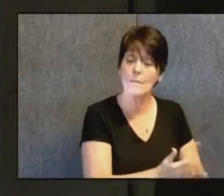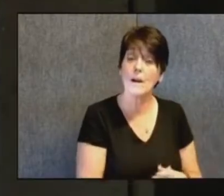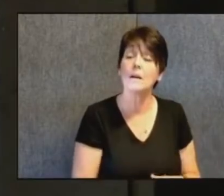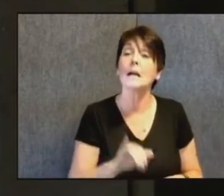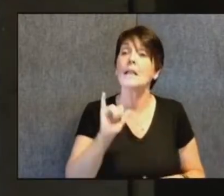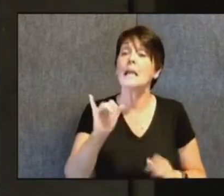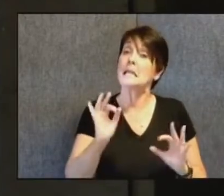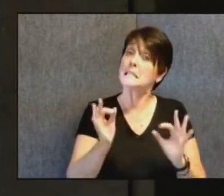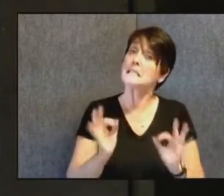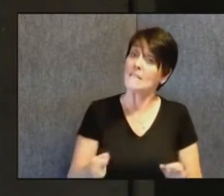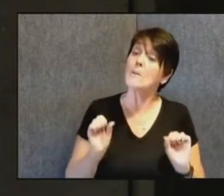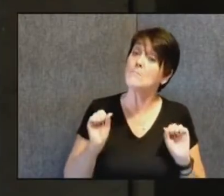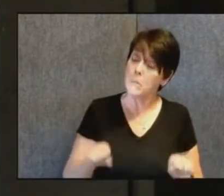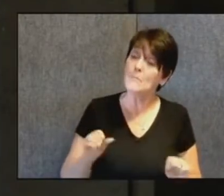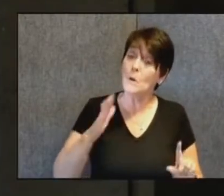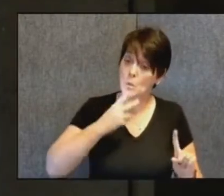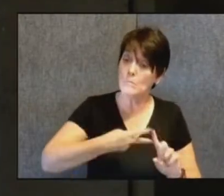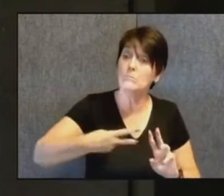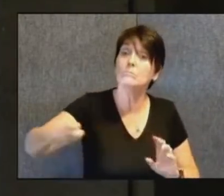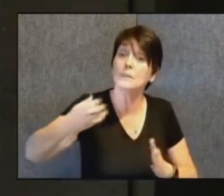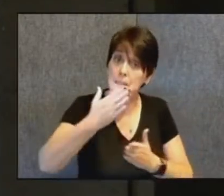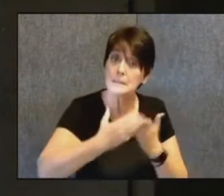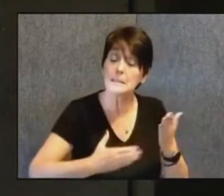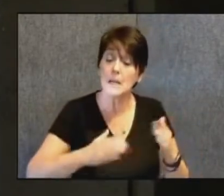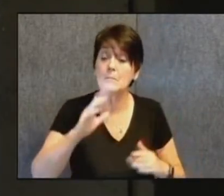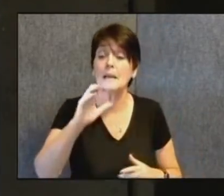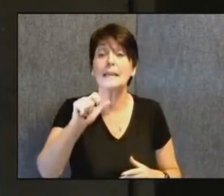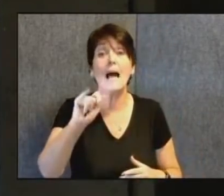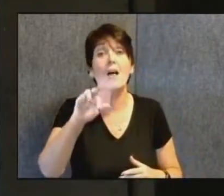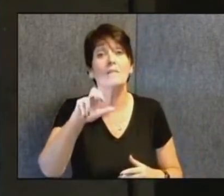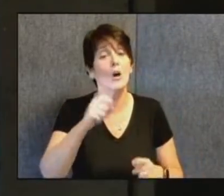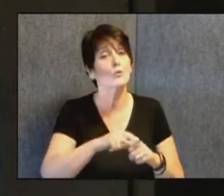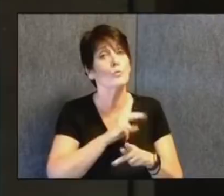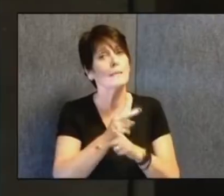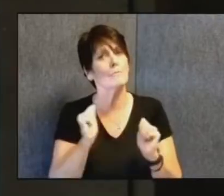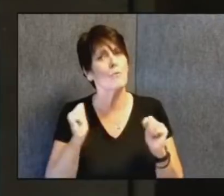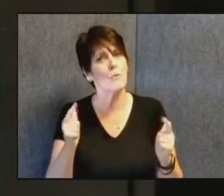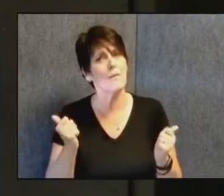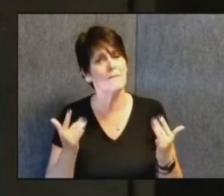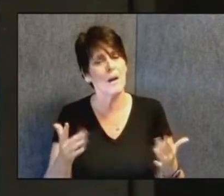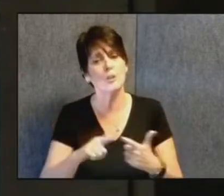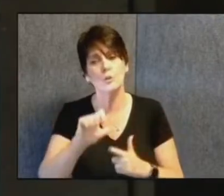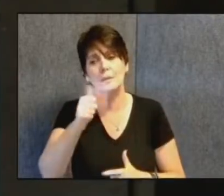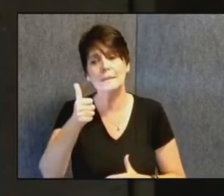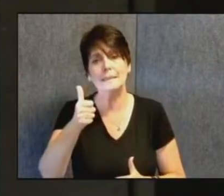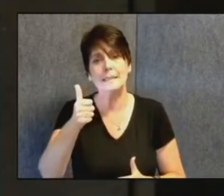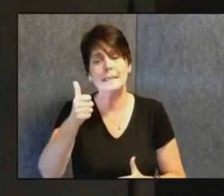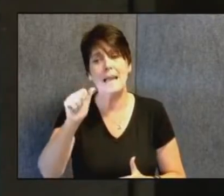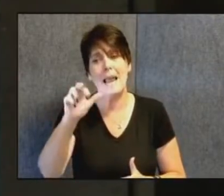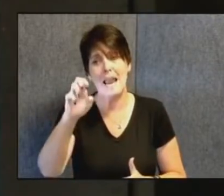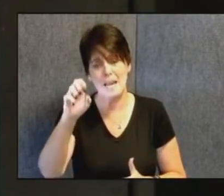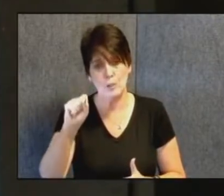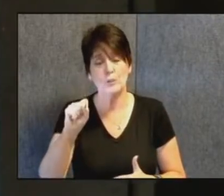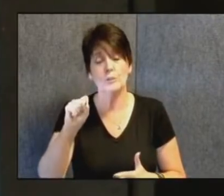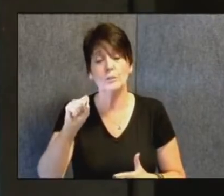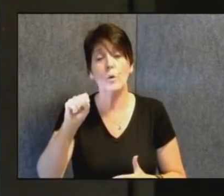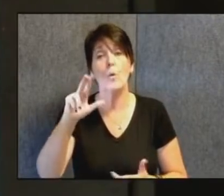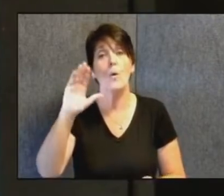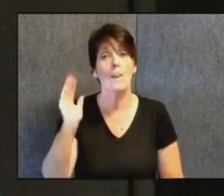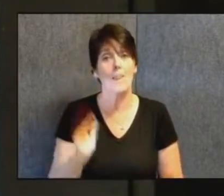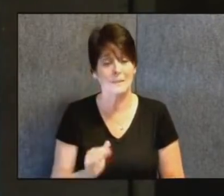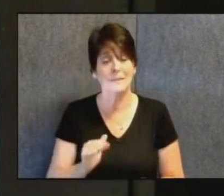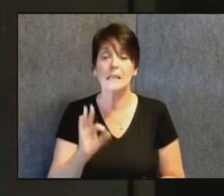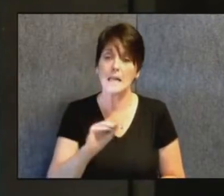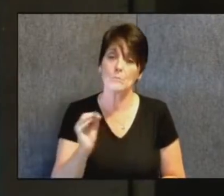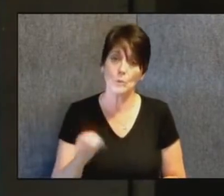a definite possibility. CAL FIRE's goal is to keep all fires to 10 acres, or 90% of all fires to 10 acres or